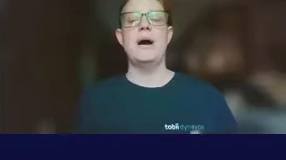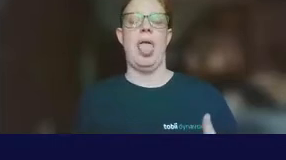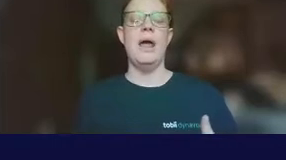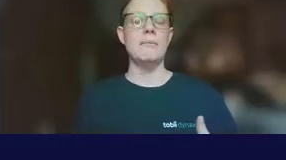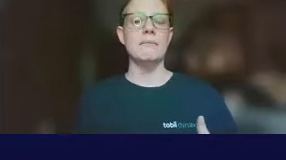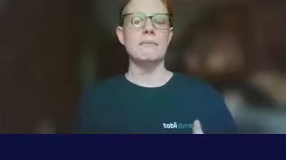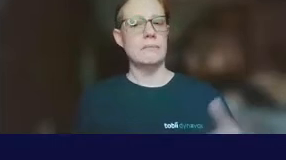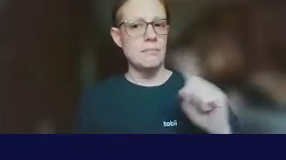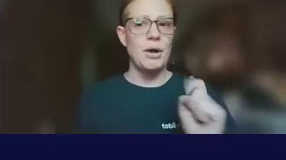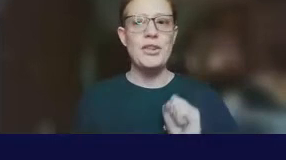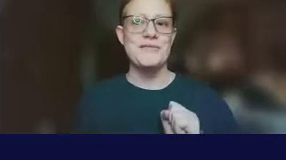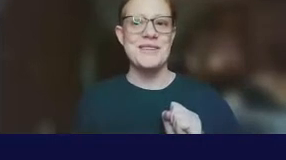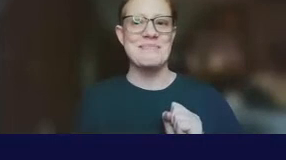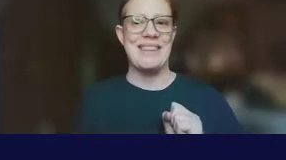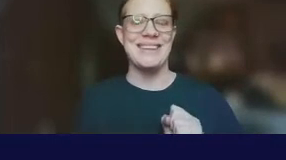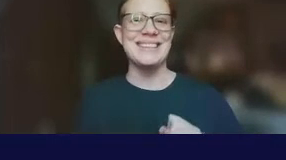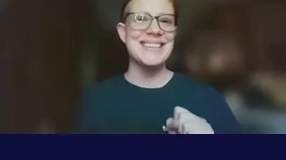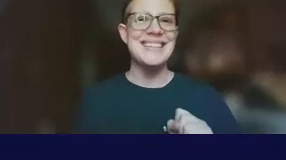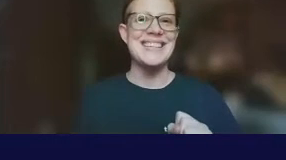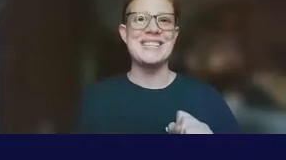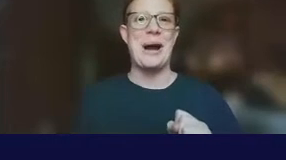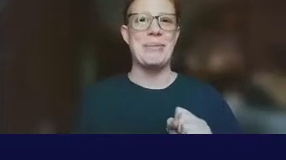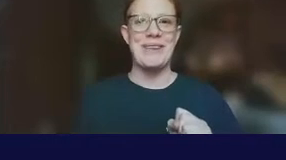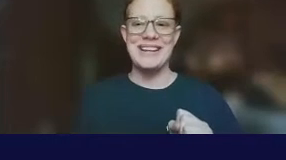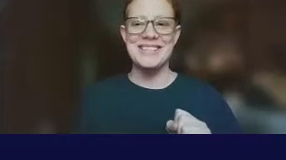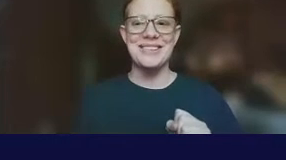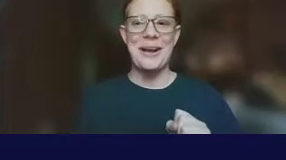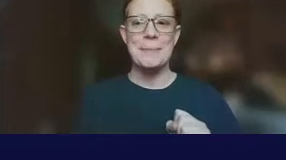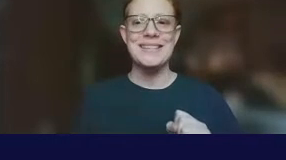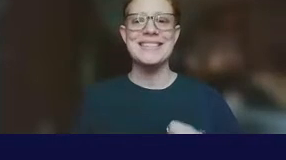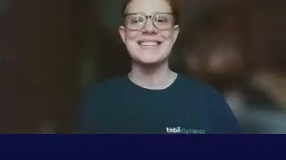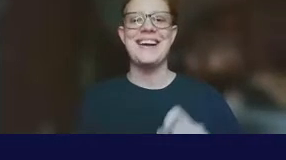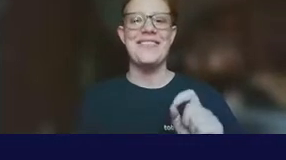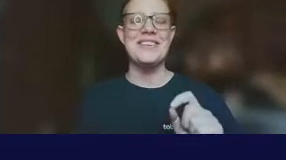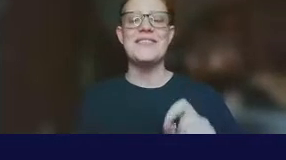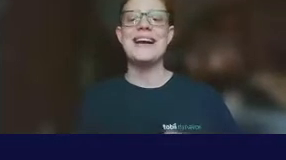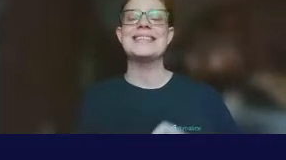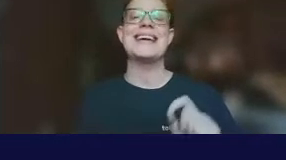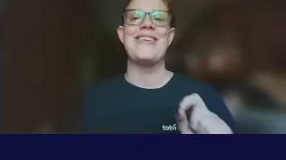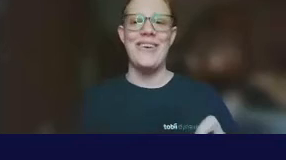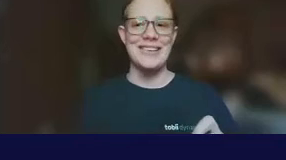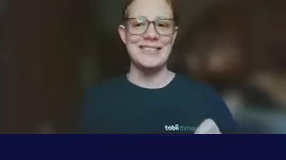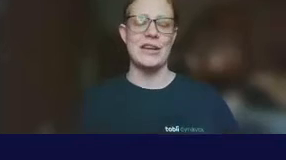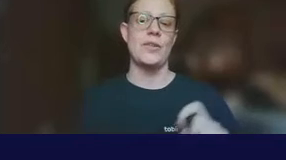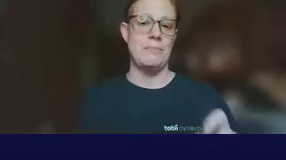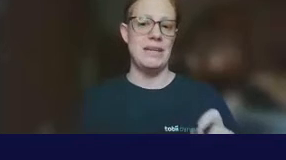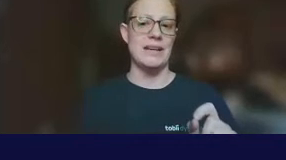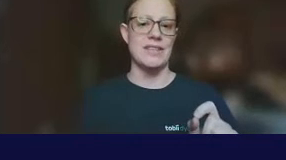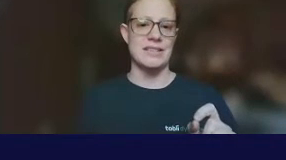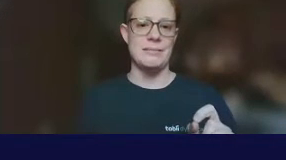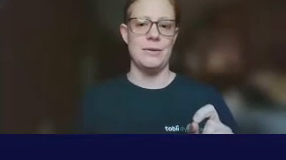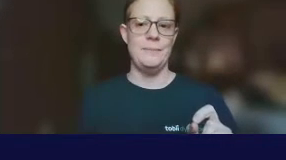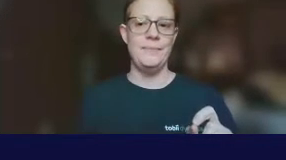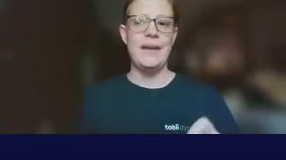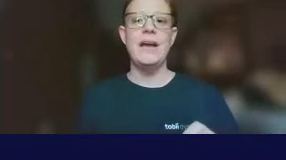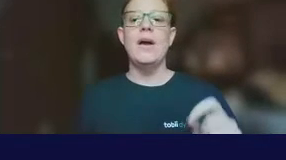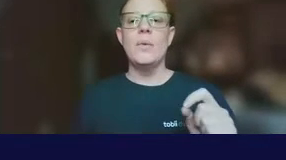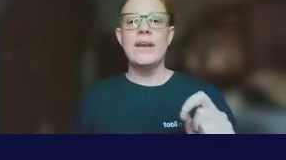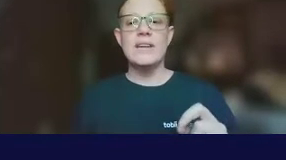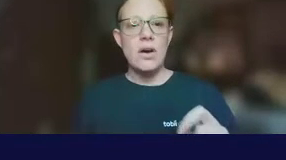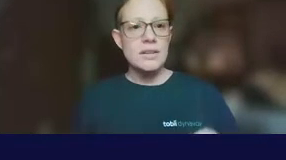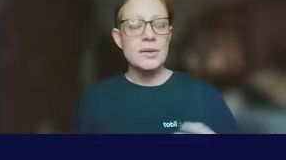teach operational competency of the device and also the meaning of the symbol.